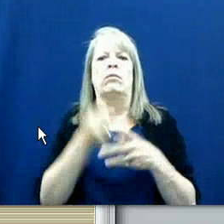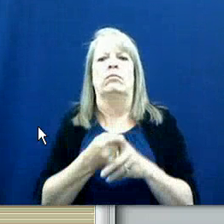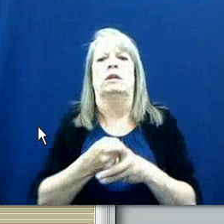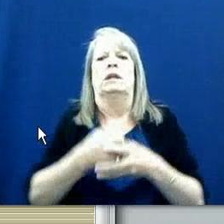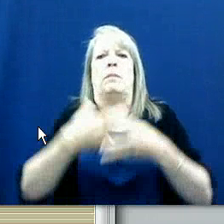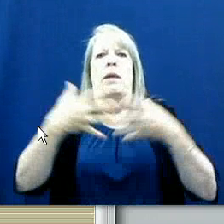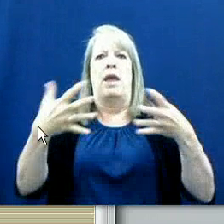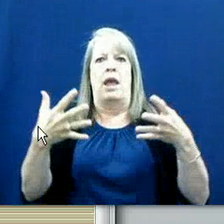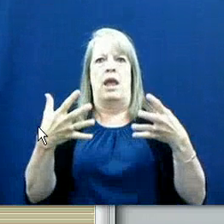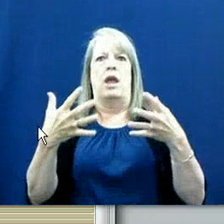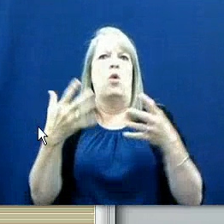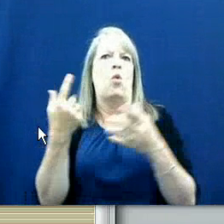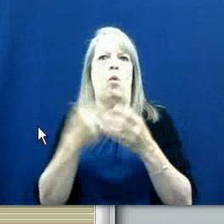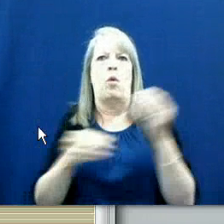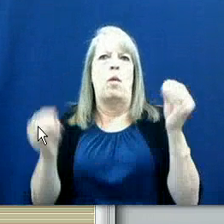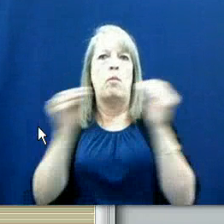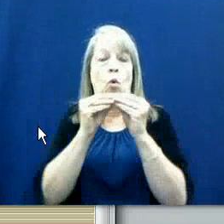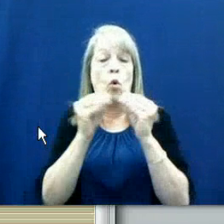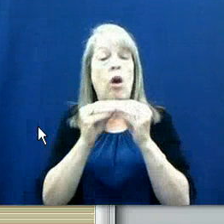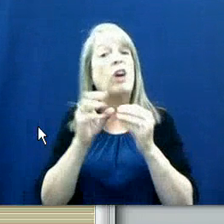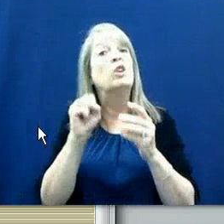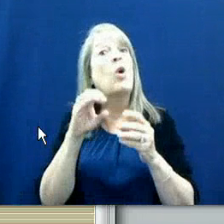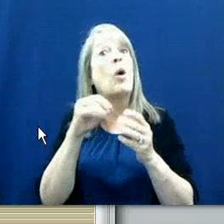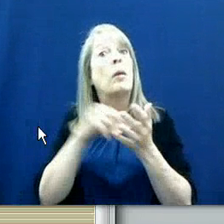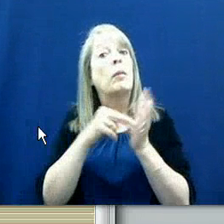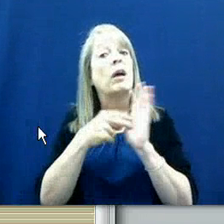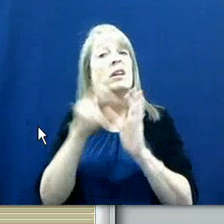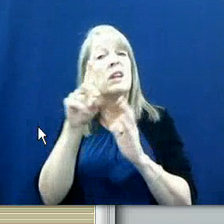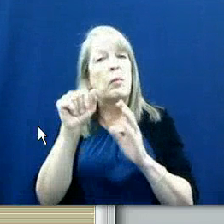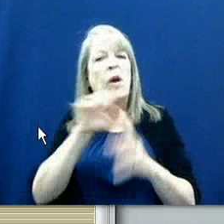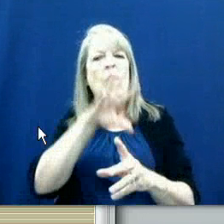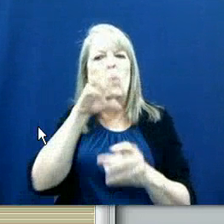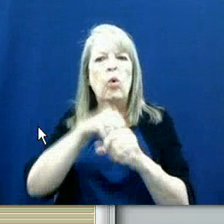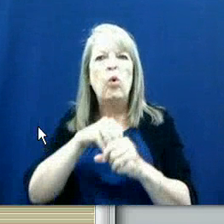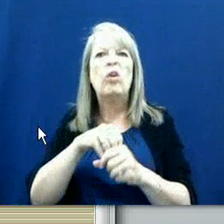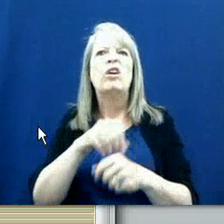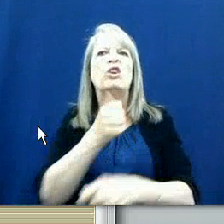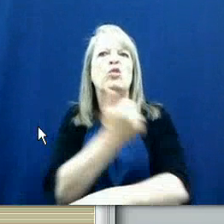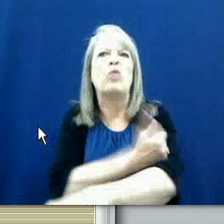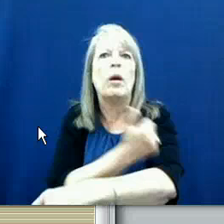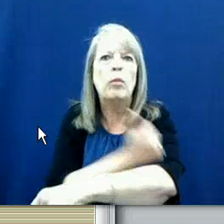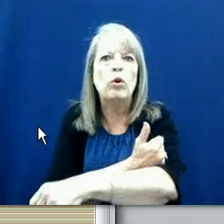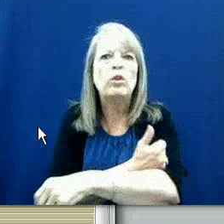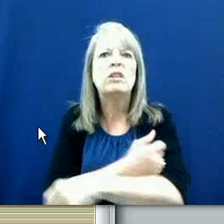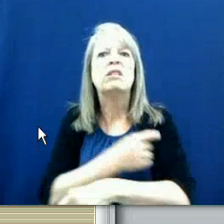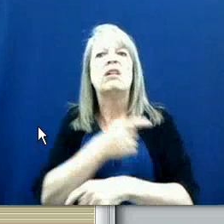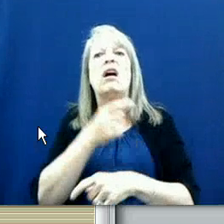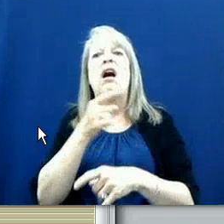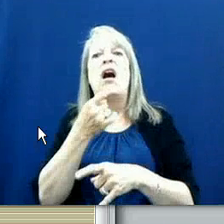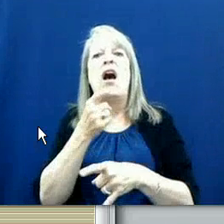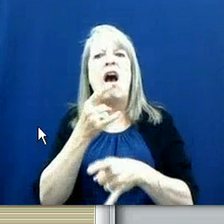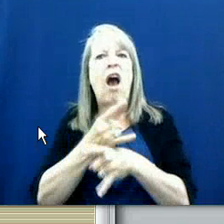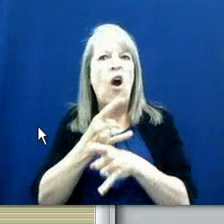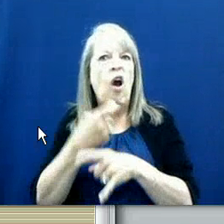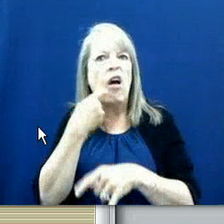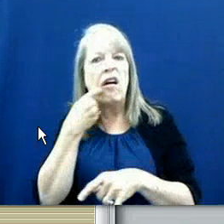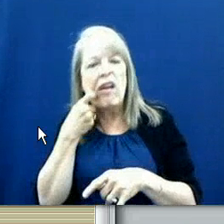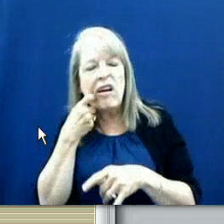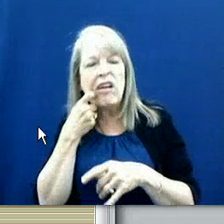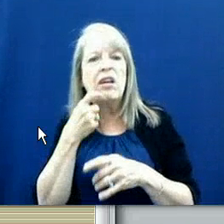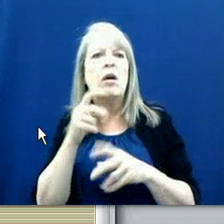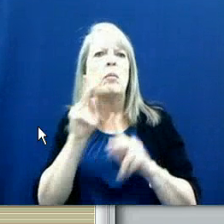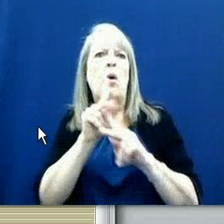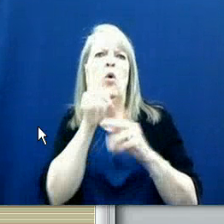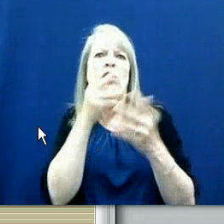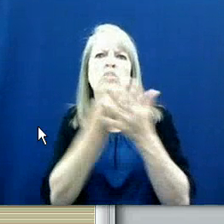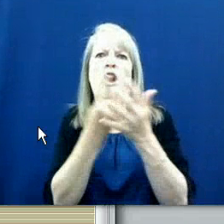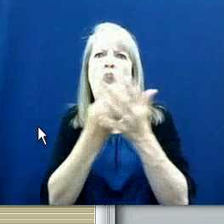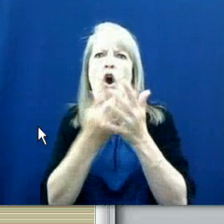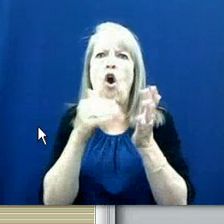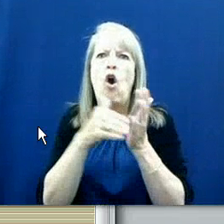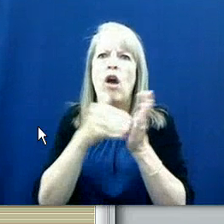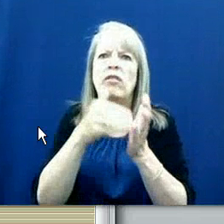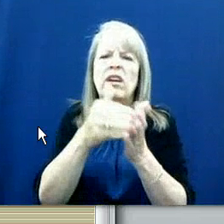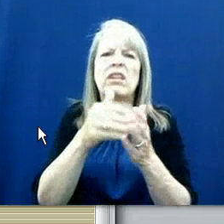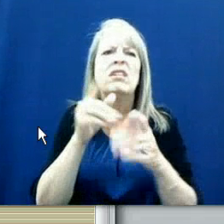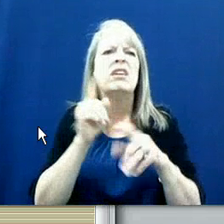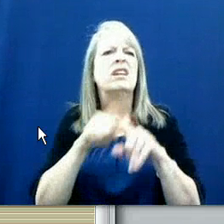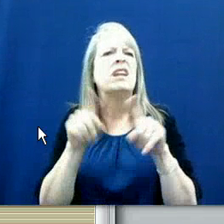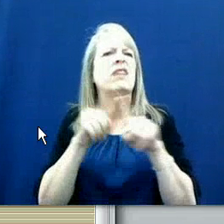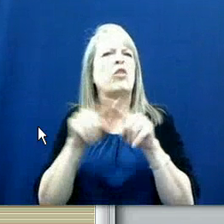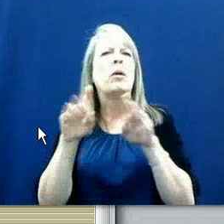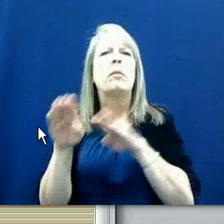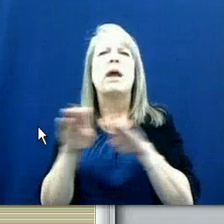term disability included drug abuse, alcoholism, repeated jail sentences, so-called behavior disorders,